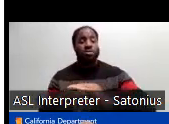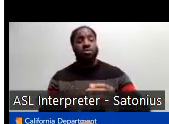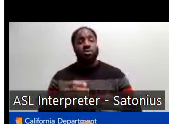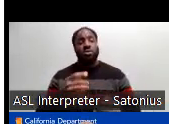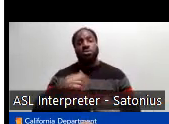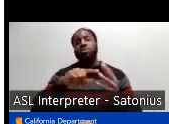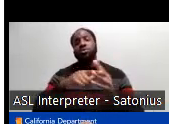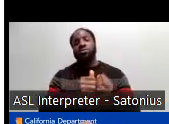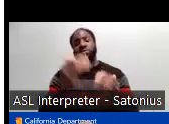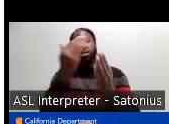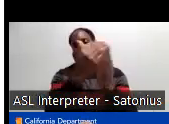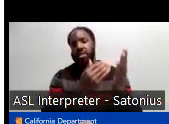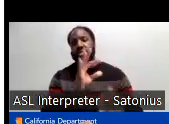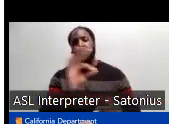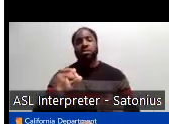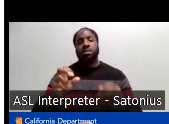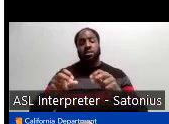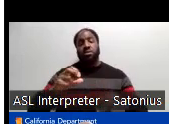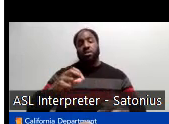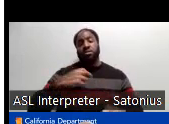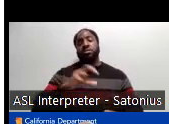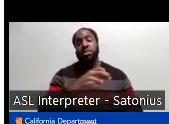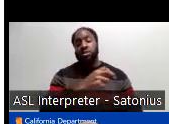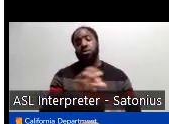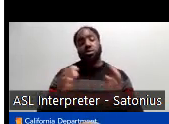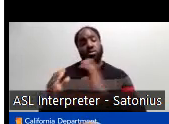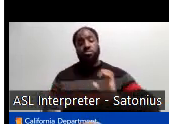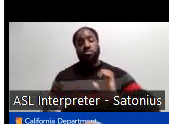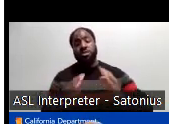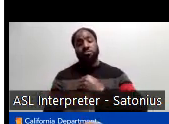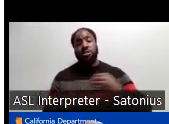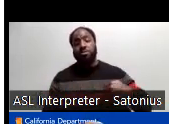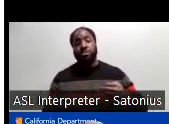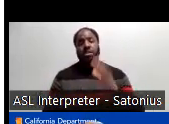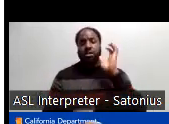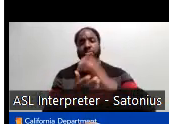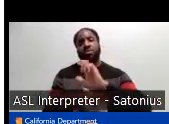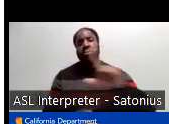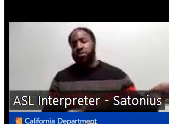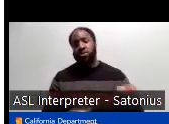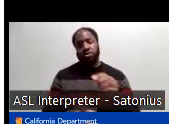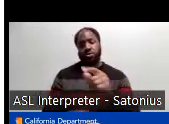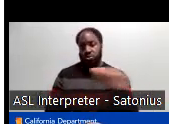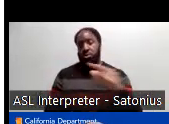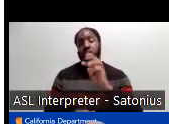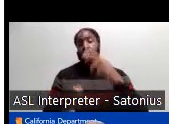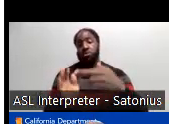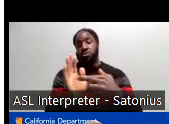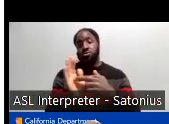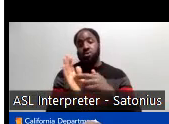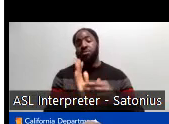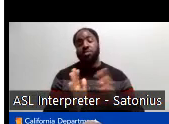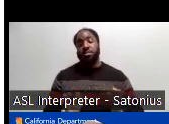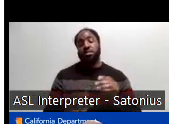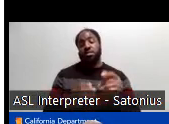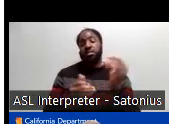of the Impact Stakeholder Committee members. I believe all of you are represented today. With one exception, I believe